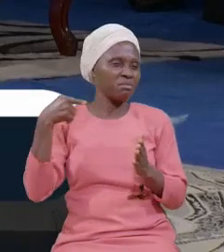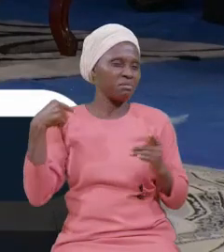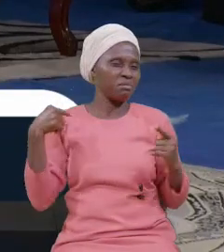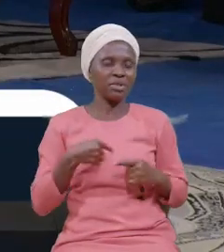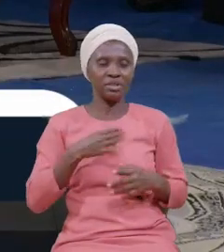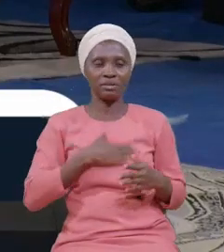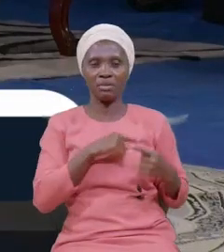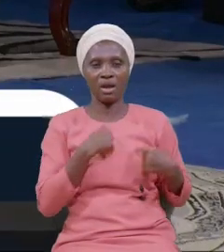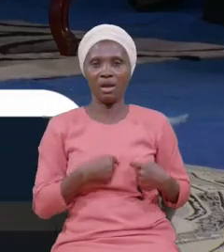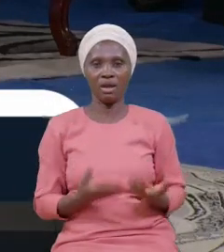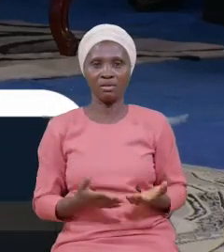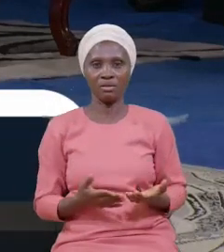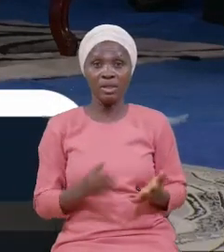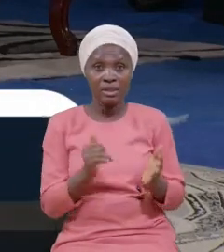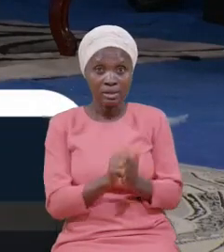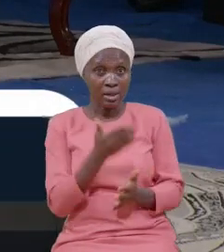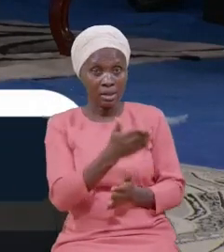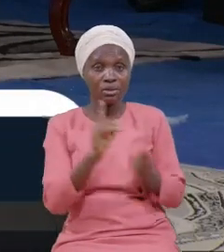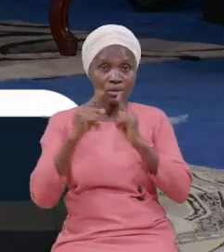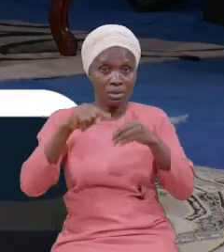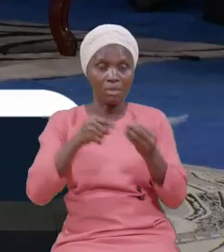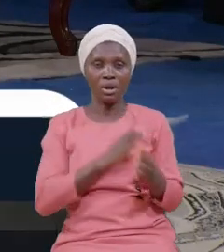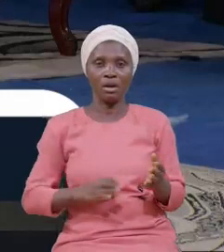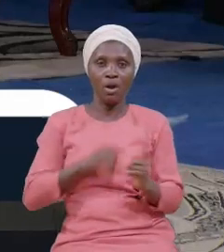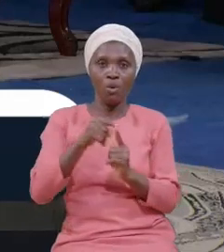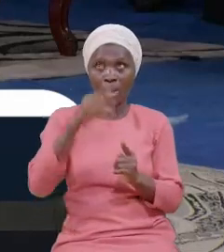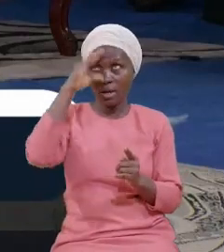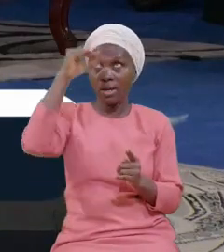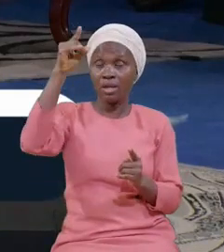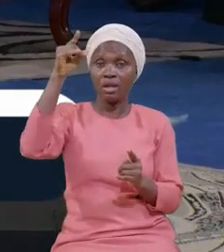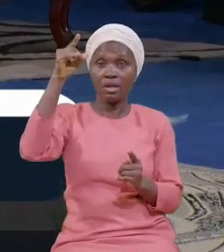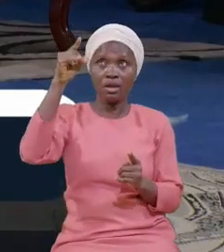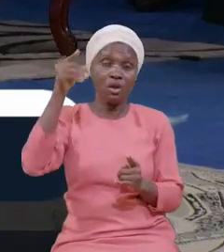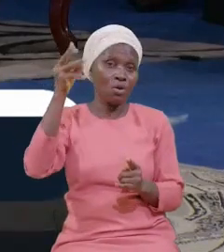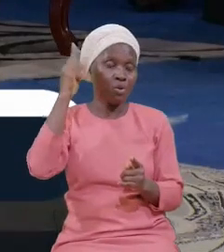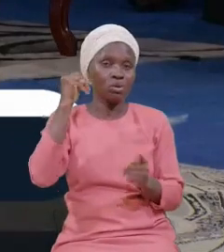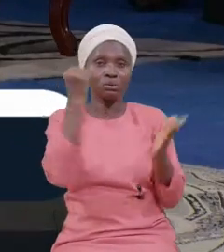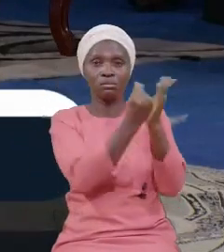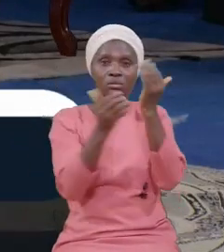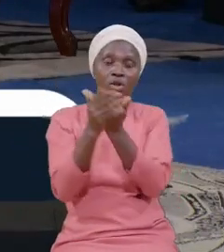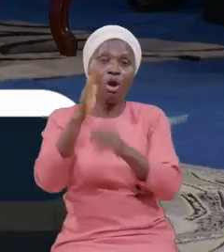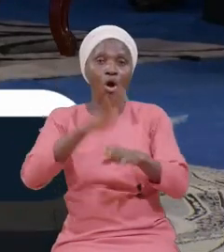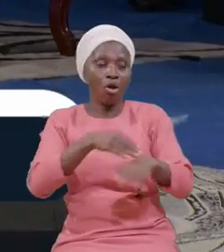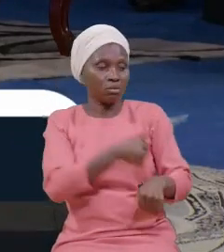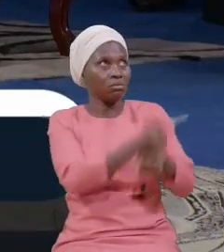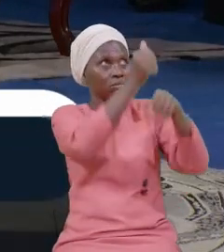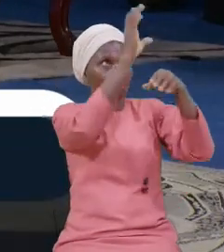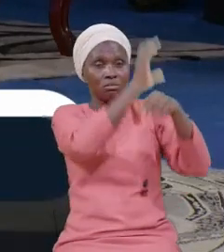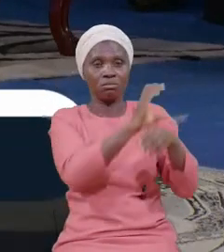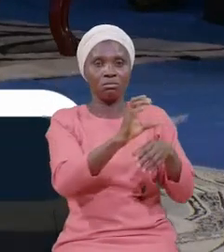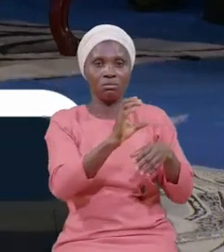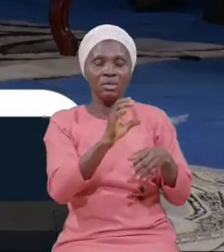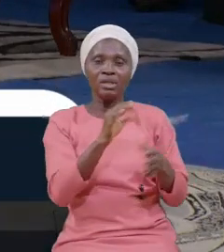when he was crucified on the cross of Calvary. They pierced my hand and they pierced my feet.